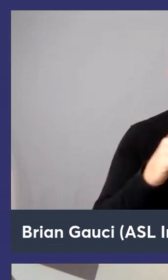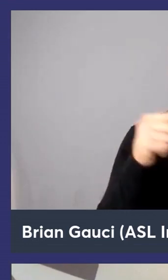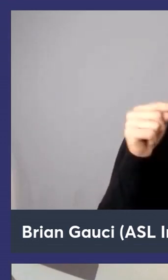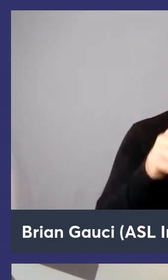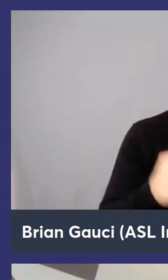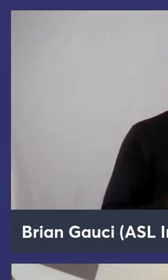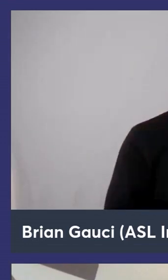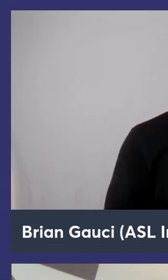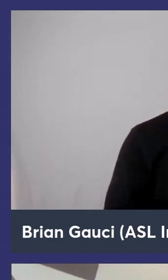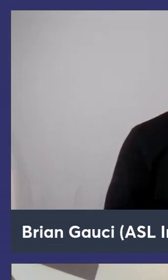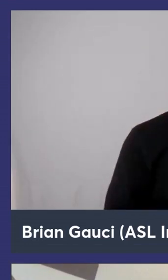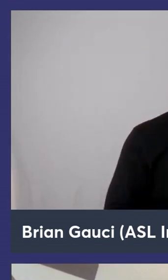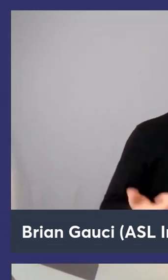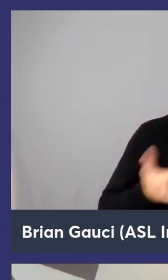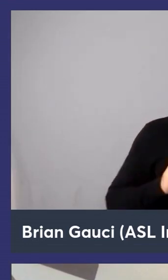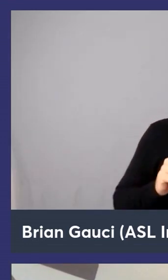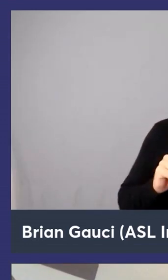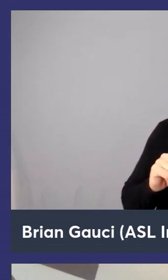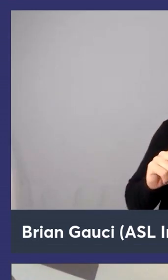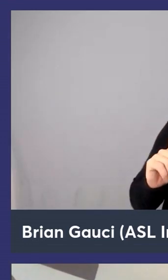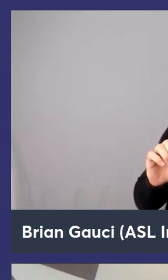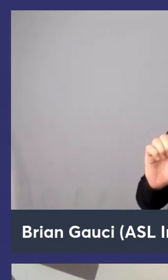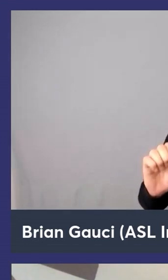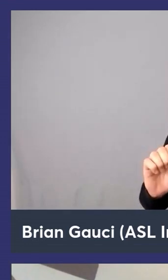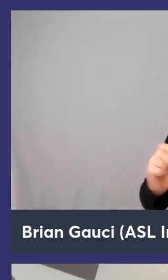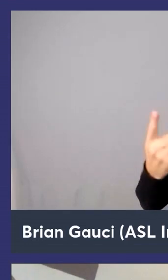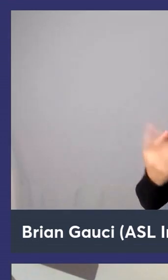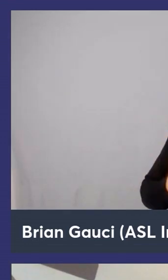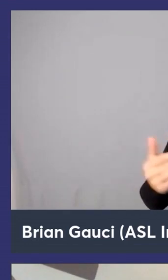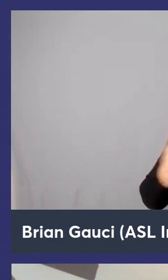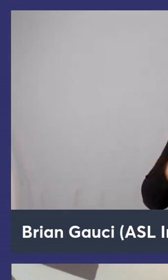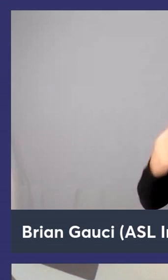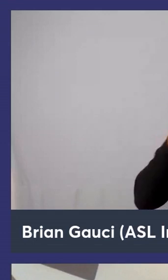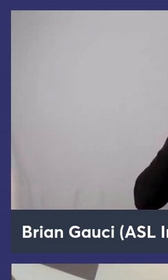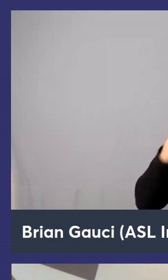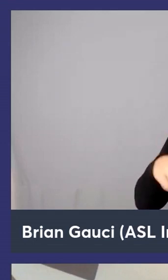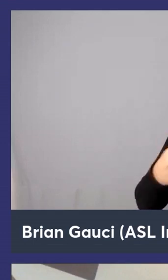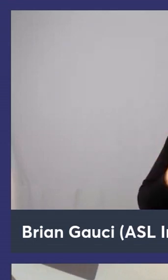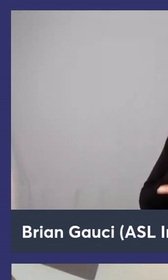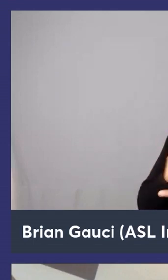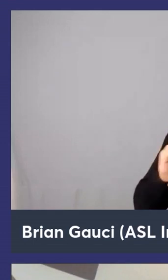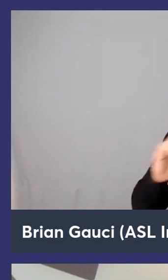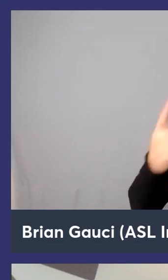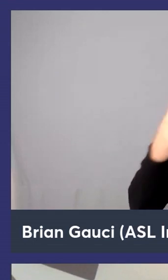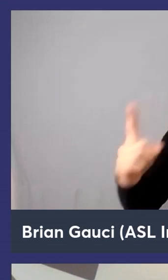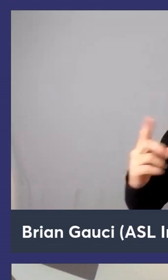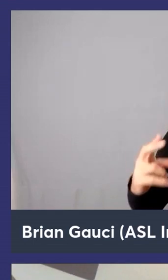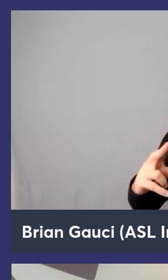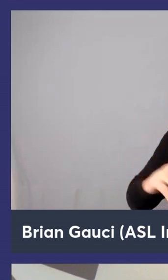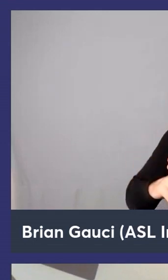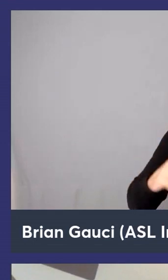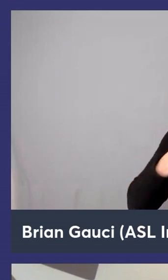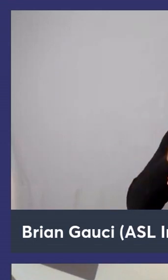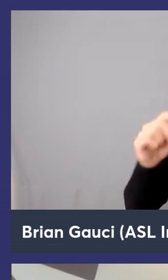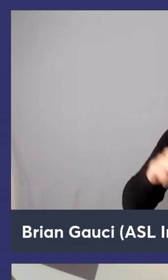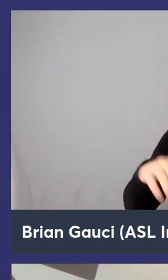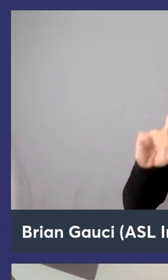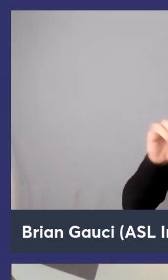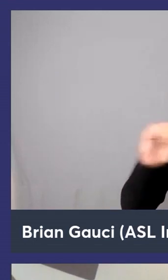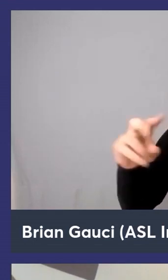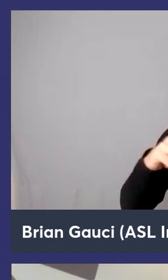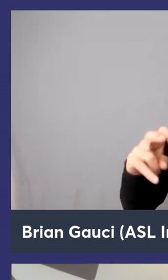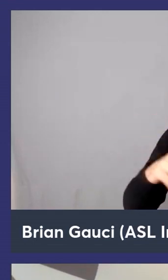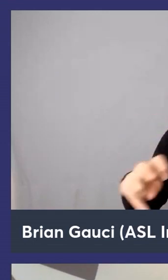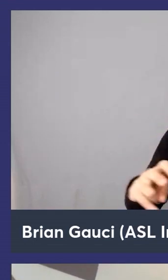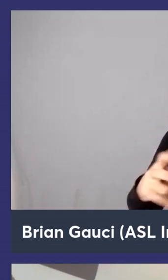that I've run into in using any sort of tool that does data analytics and allows you to search